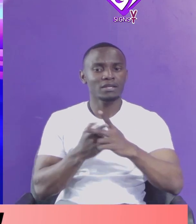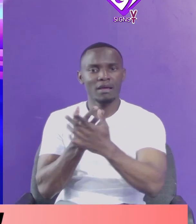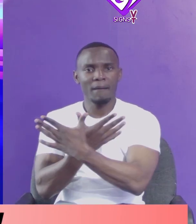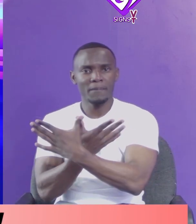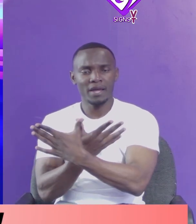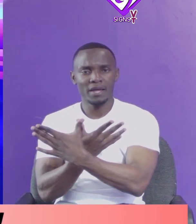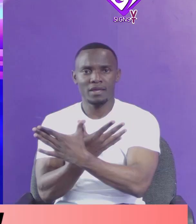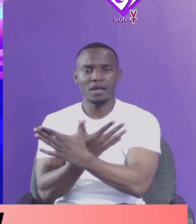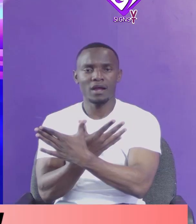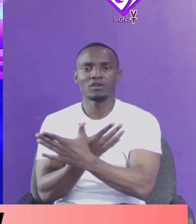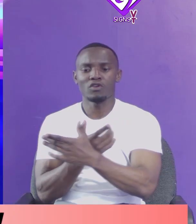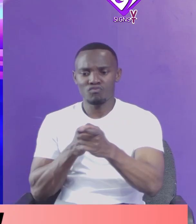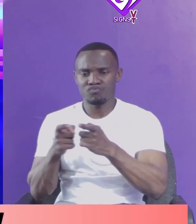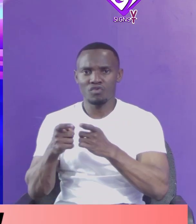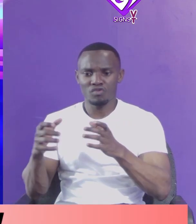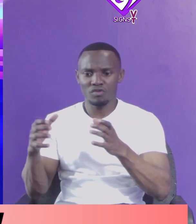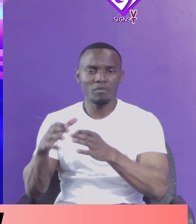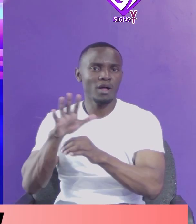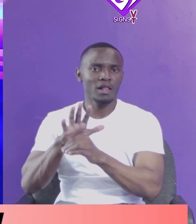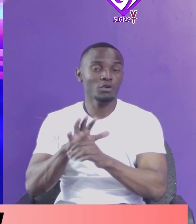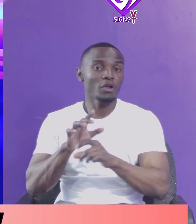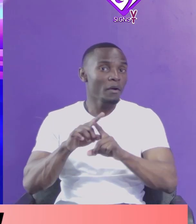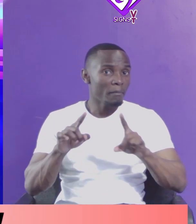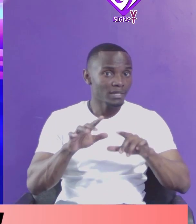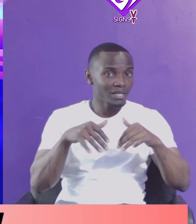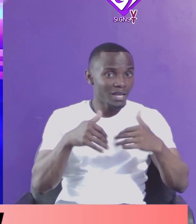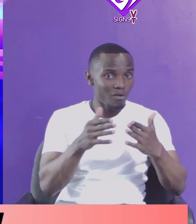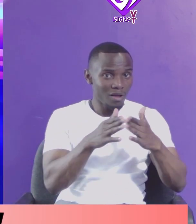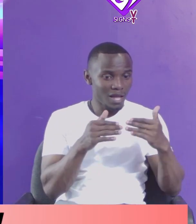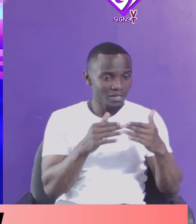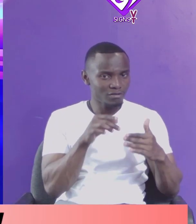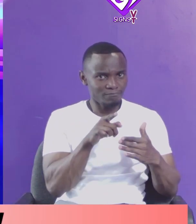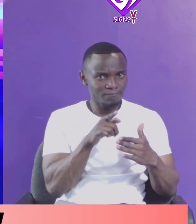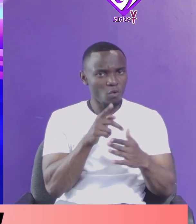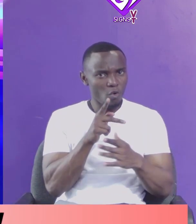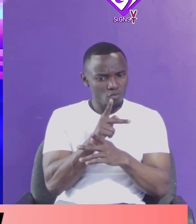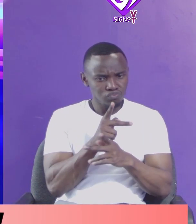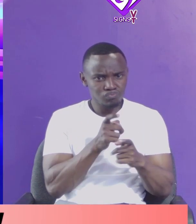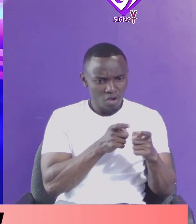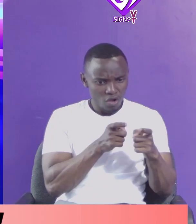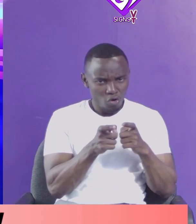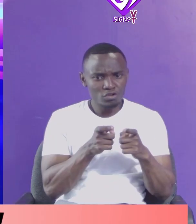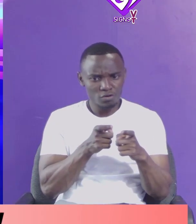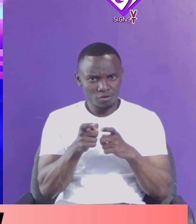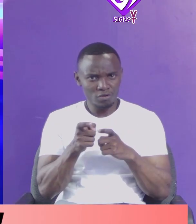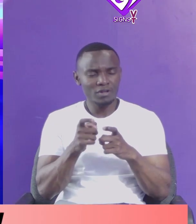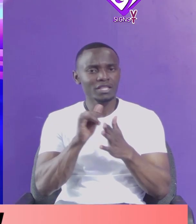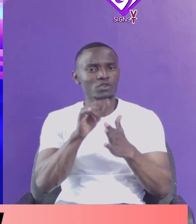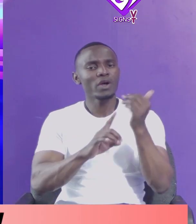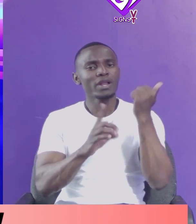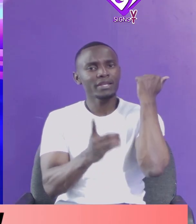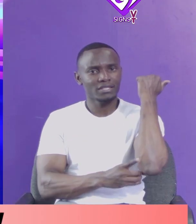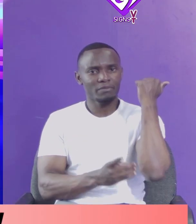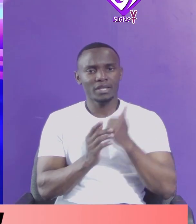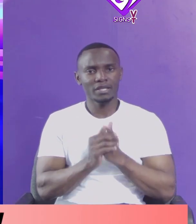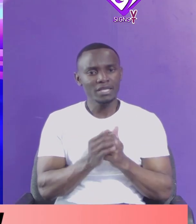the possession, if you remember. Yes. But even the way Arsenal were just maintaining the position, it is kind of a discipline. Everyone was playing